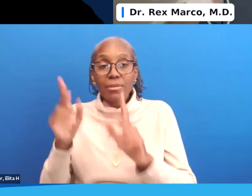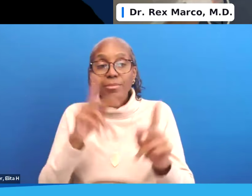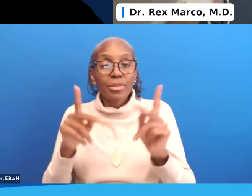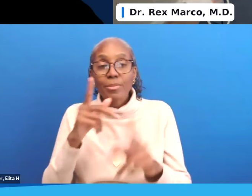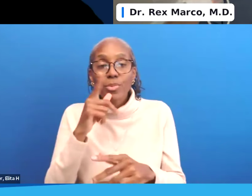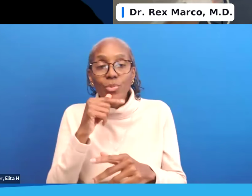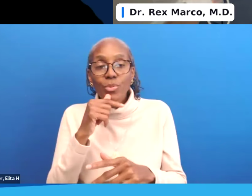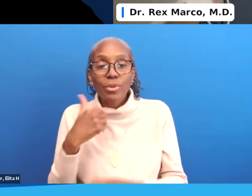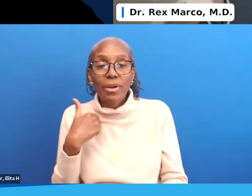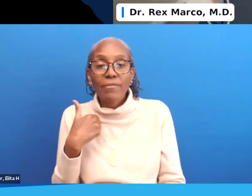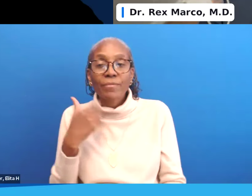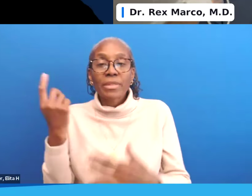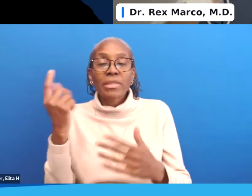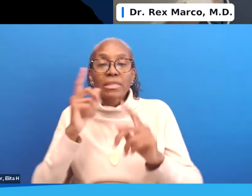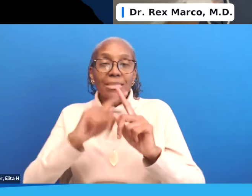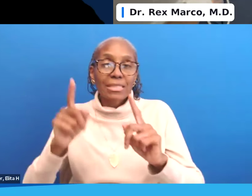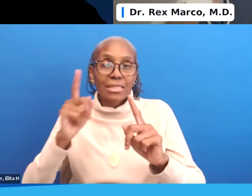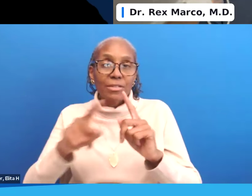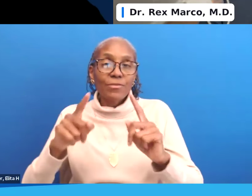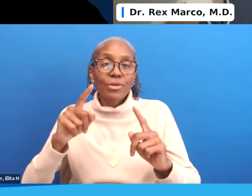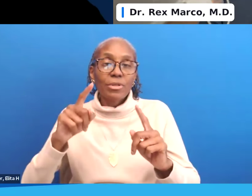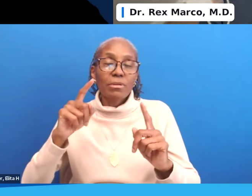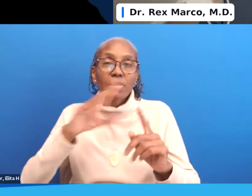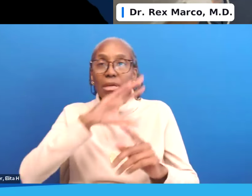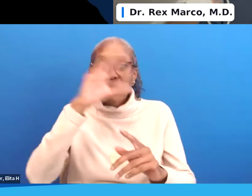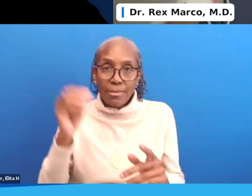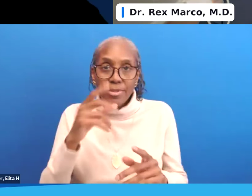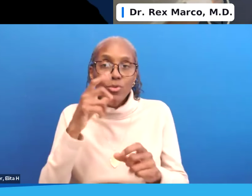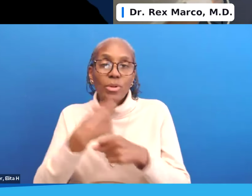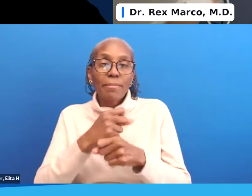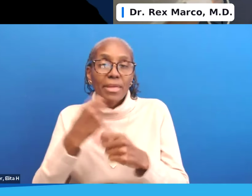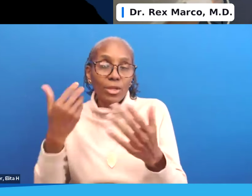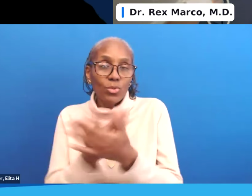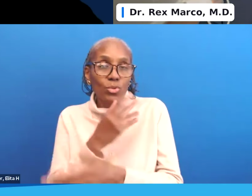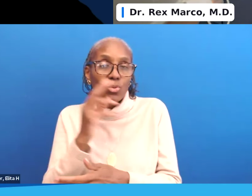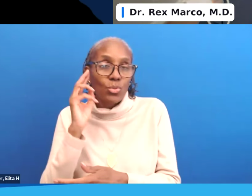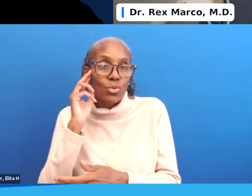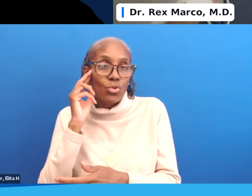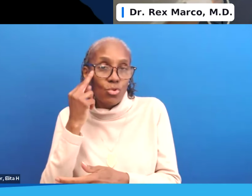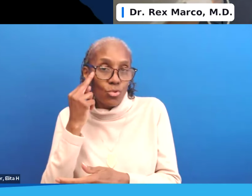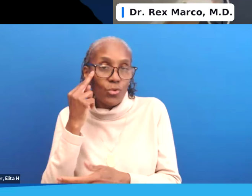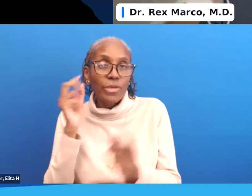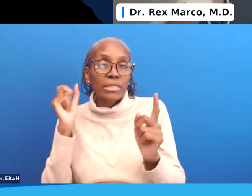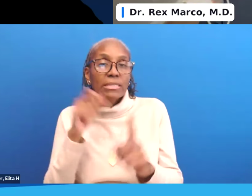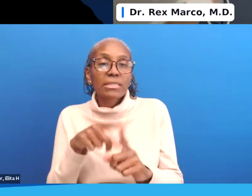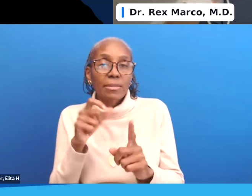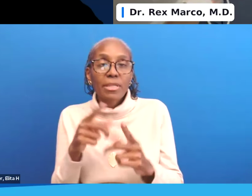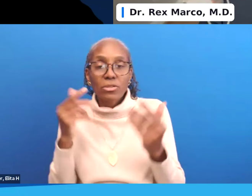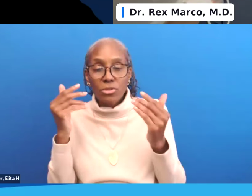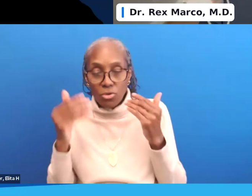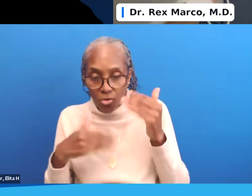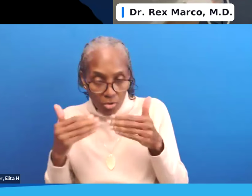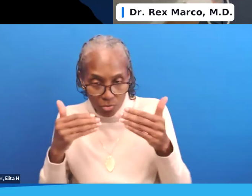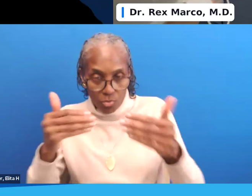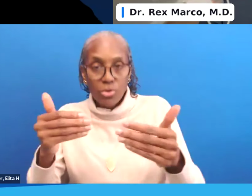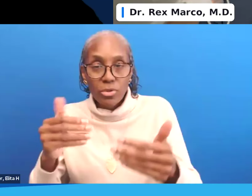have all these different companies that are making new nerve stimulators. So Onward Medical makes